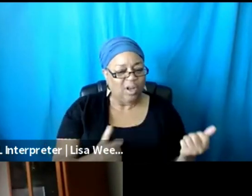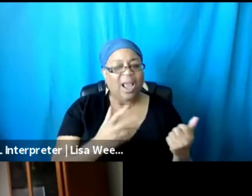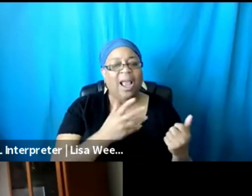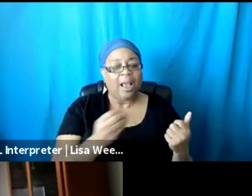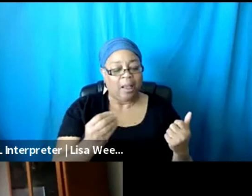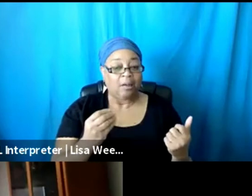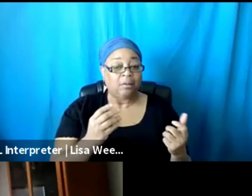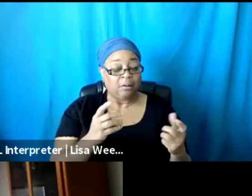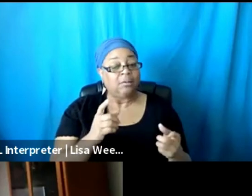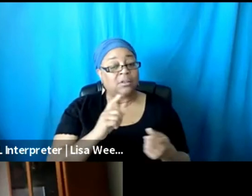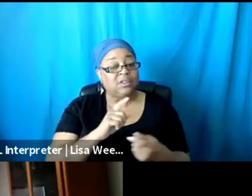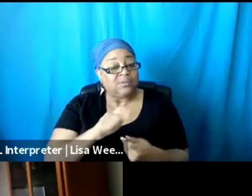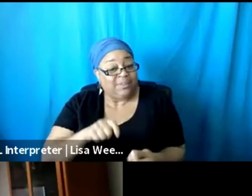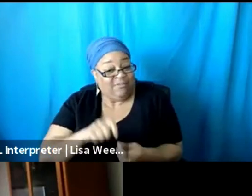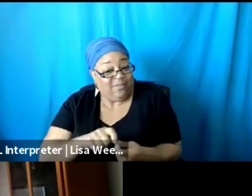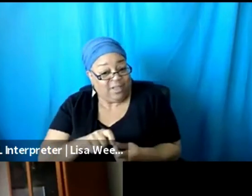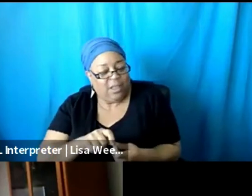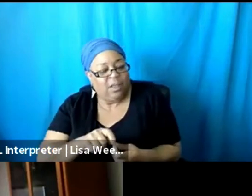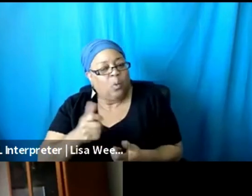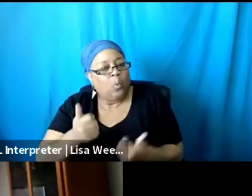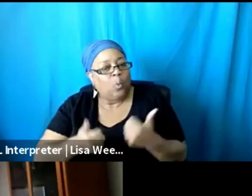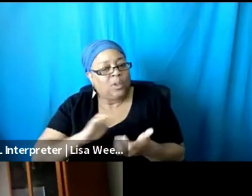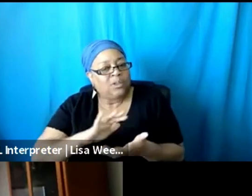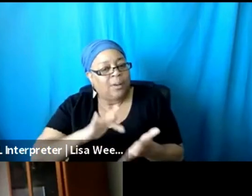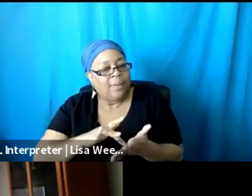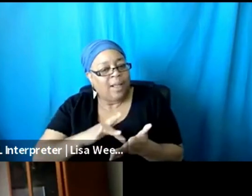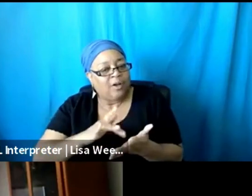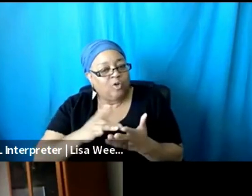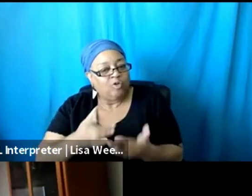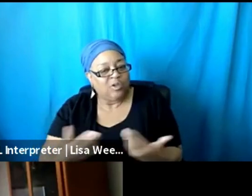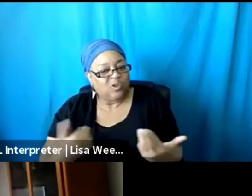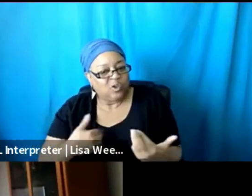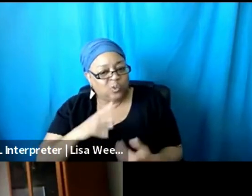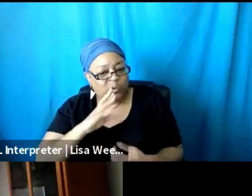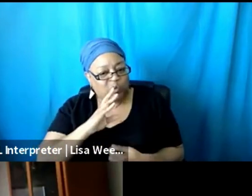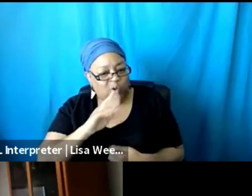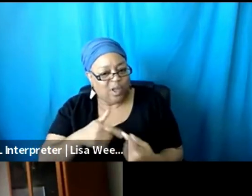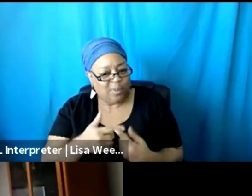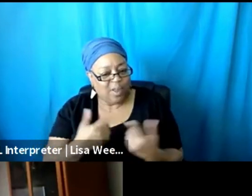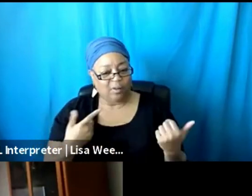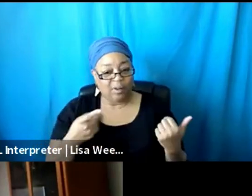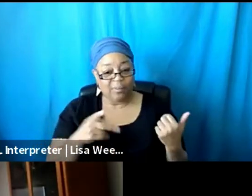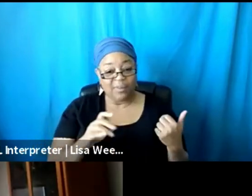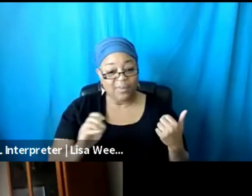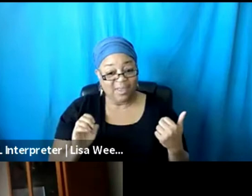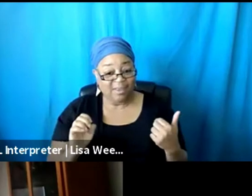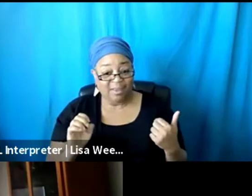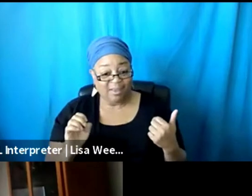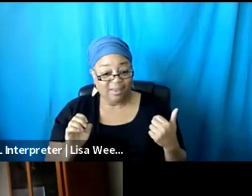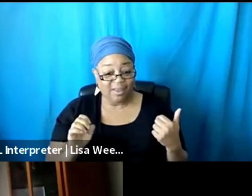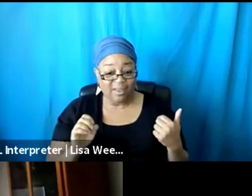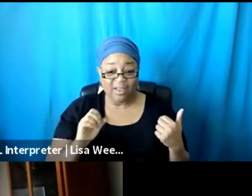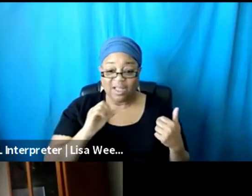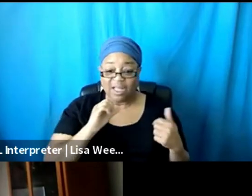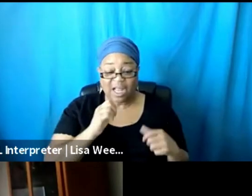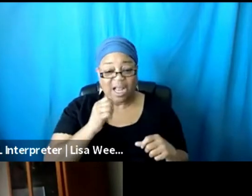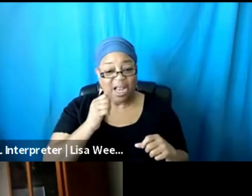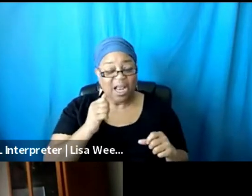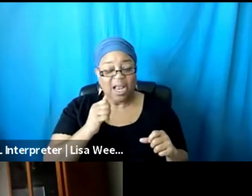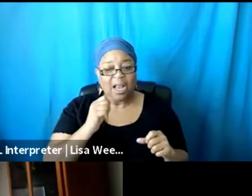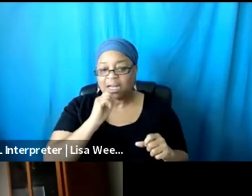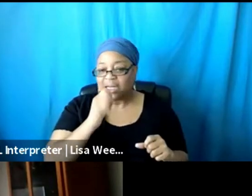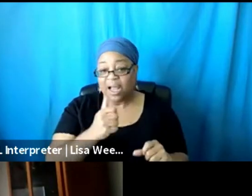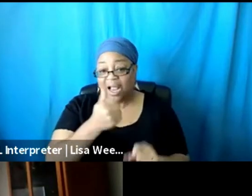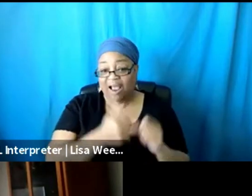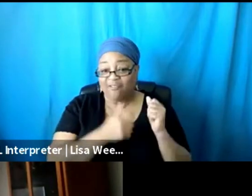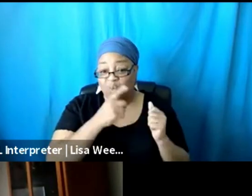about. And that's what we spend a lot of time doing at Healthcare Ready. PPE, for example, is not that everyone might need the same PPE. There